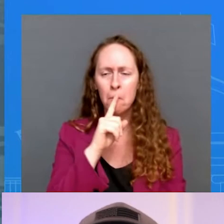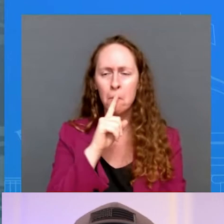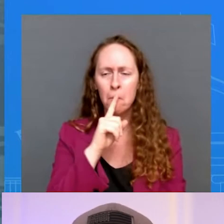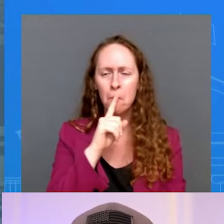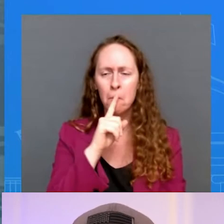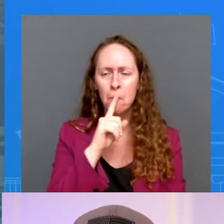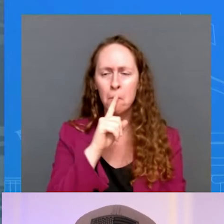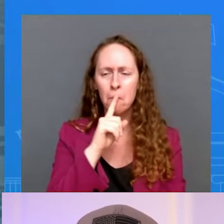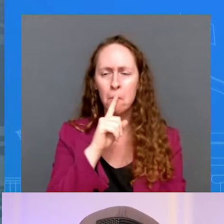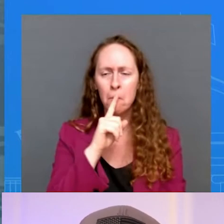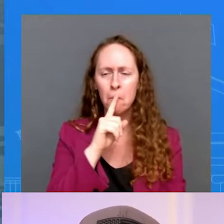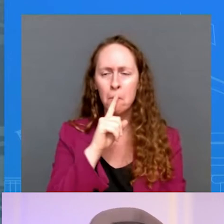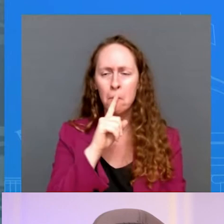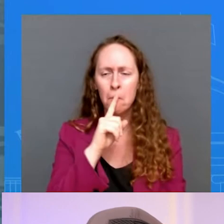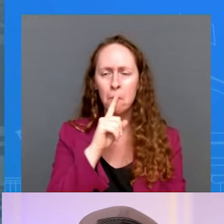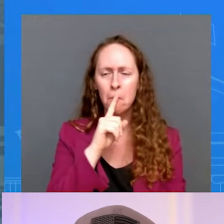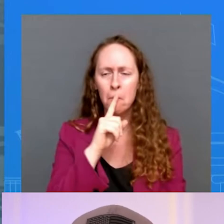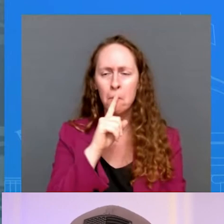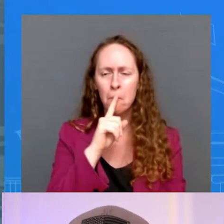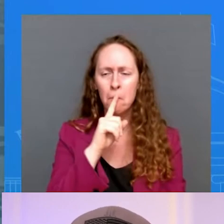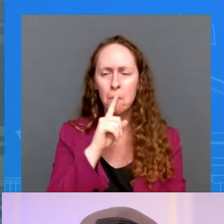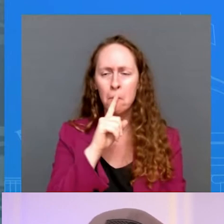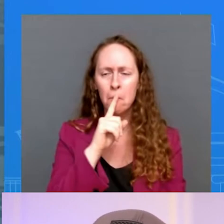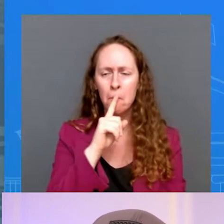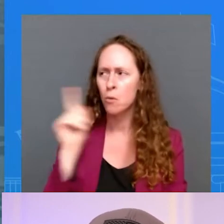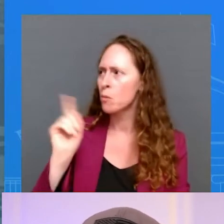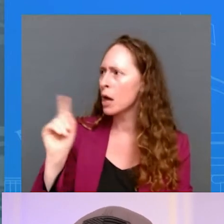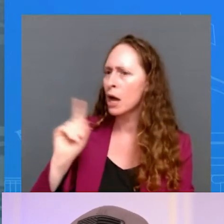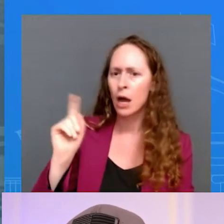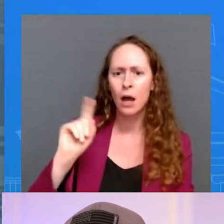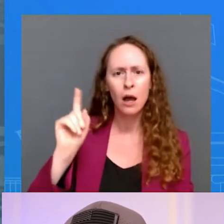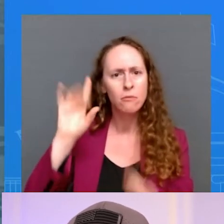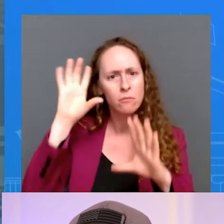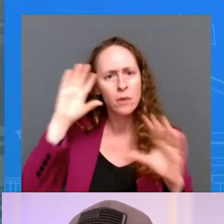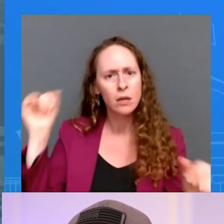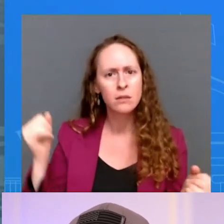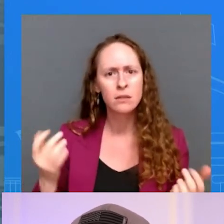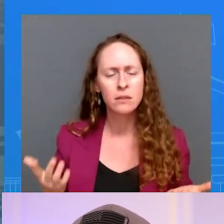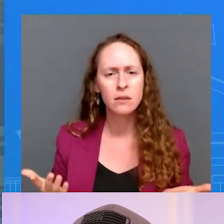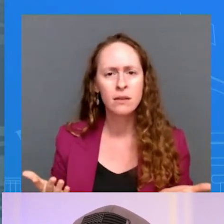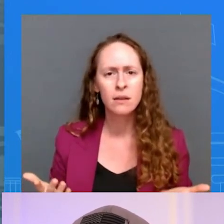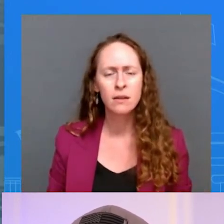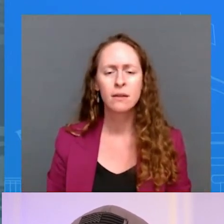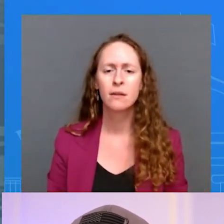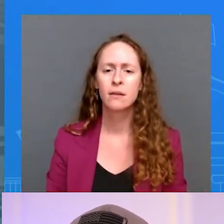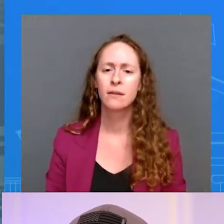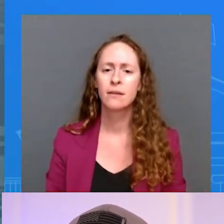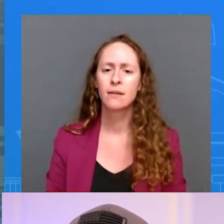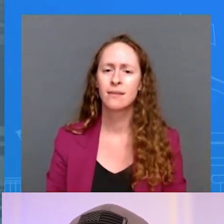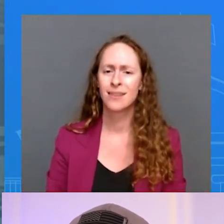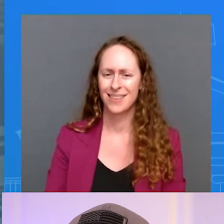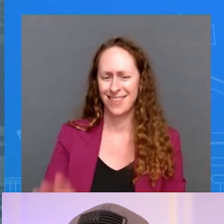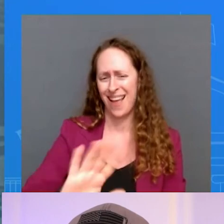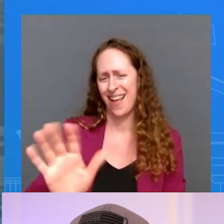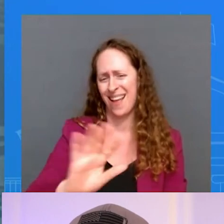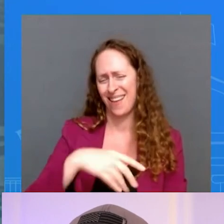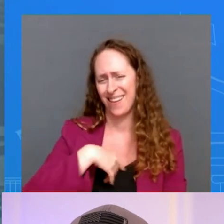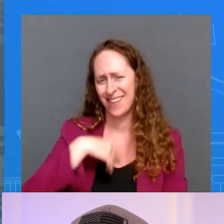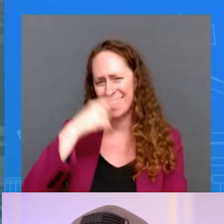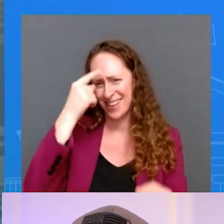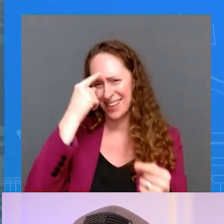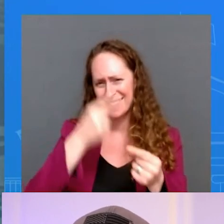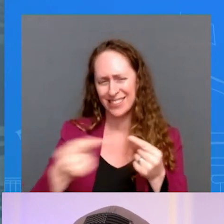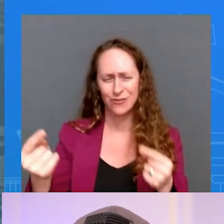Like, that's Joe Biden. That's all we've gotten out of him. But yeah, he's being tough on him. Our concerns about what China was preparing to do. We put